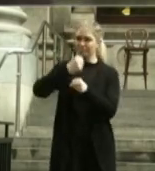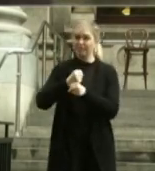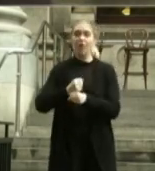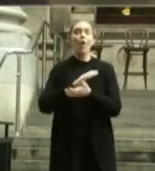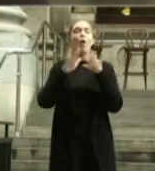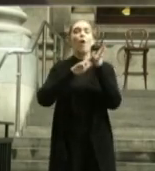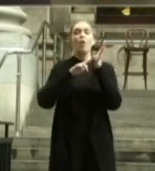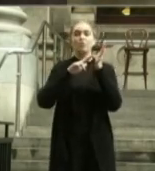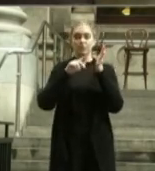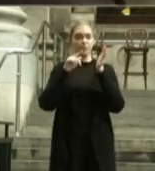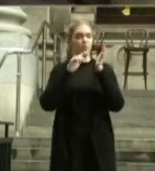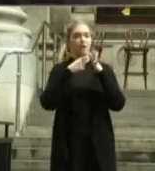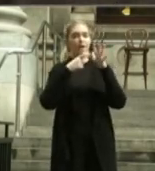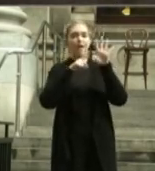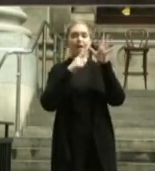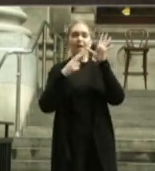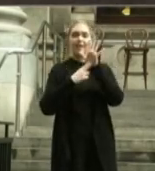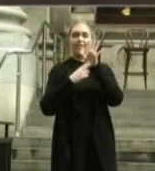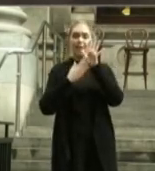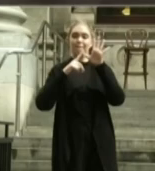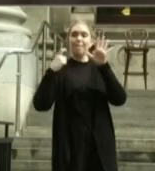Honourable Kaya Mark, to the lectern.